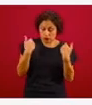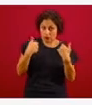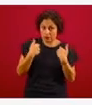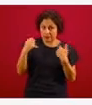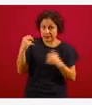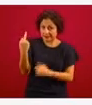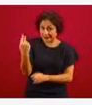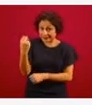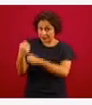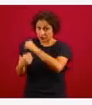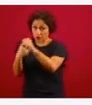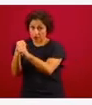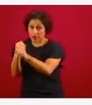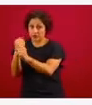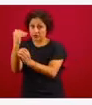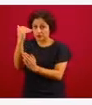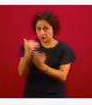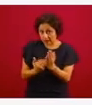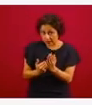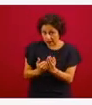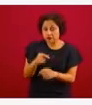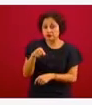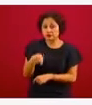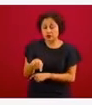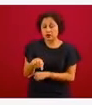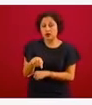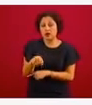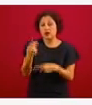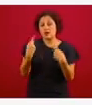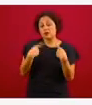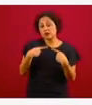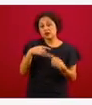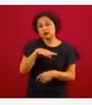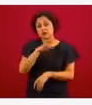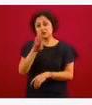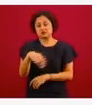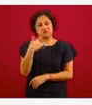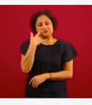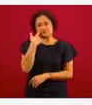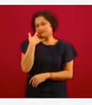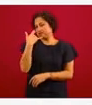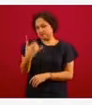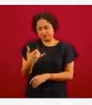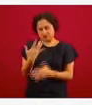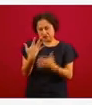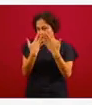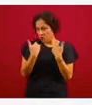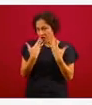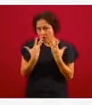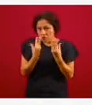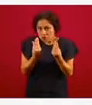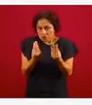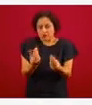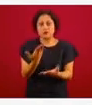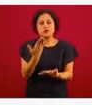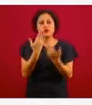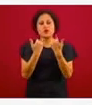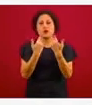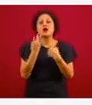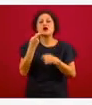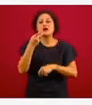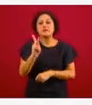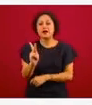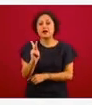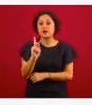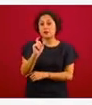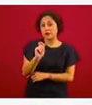demonstrate that especially children and adolescents are very, very unlikely to die